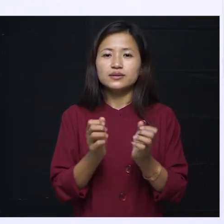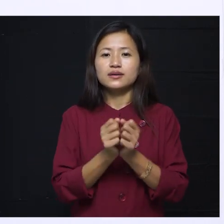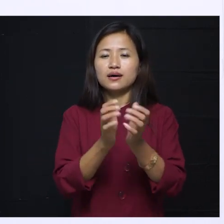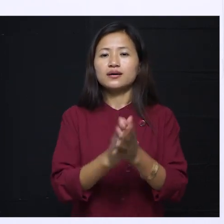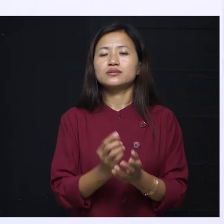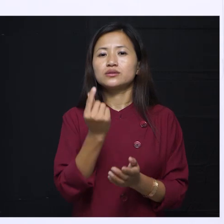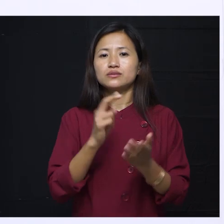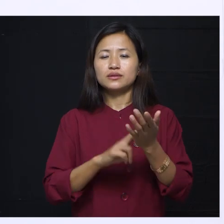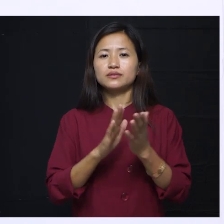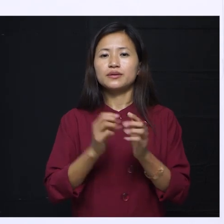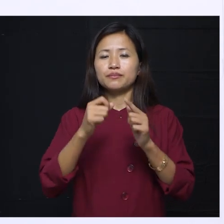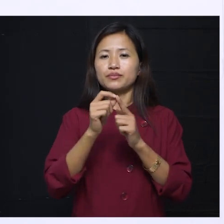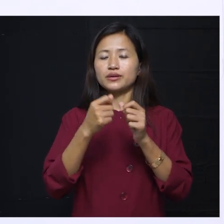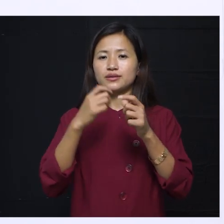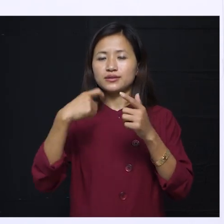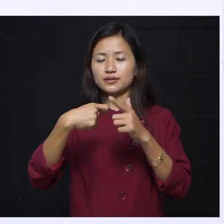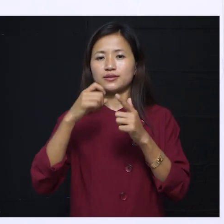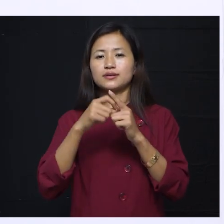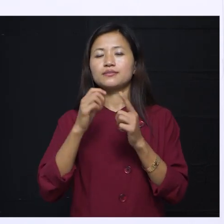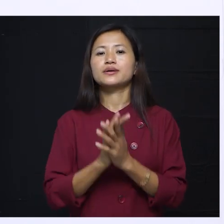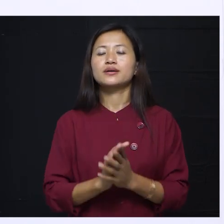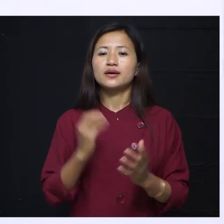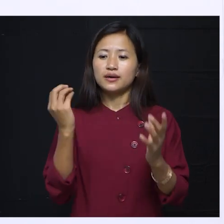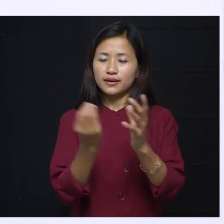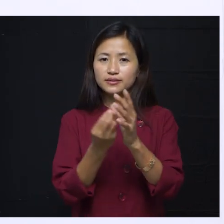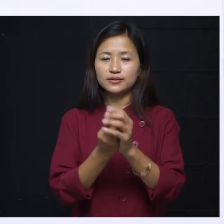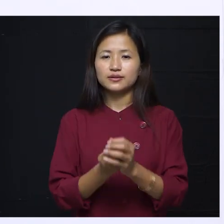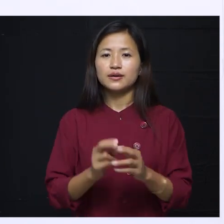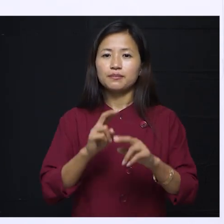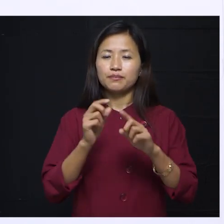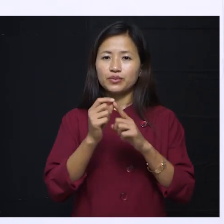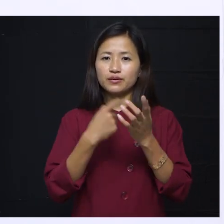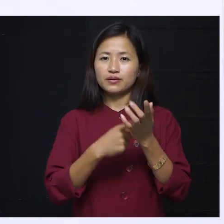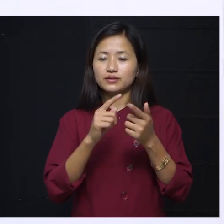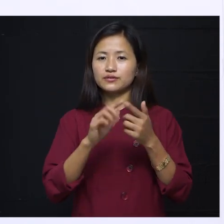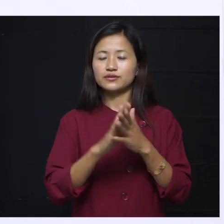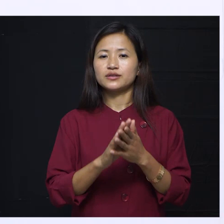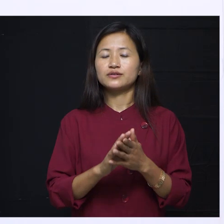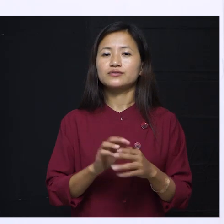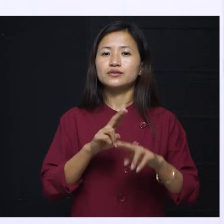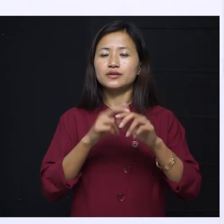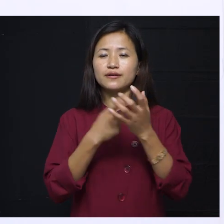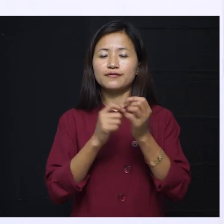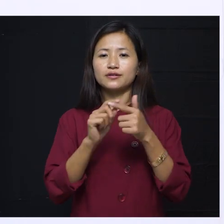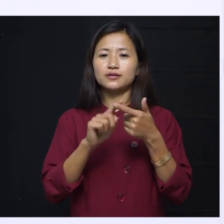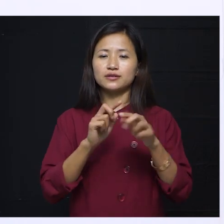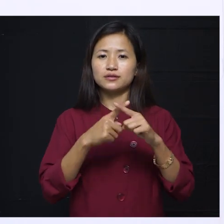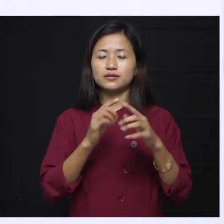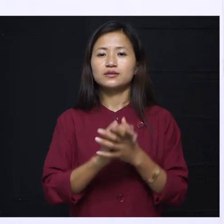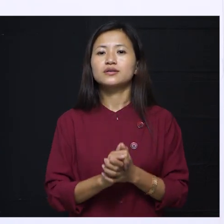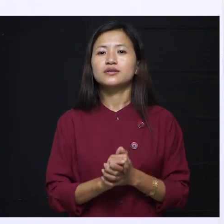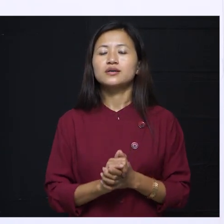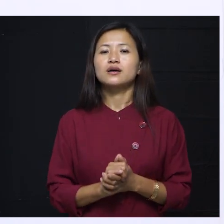is pack. It makes sense. And yet if you add this prefix, why? Because before the word pre, if you